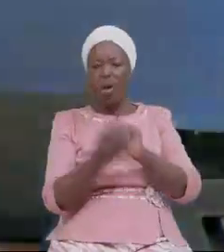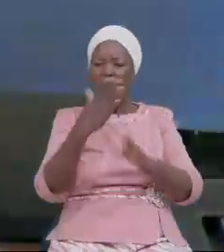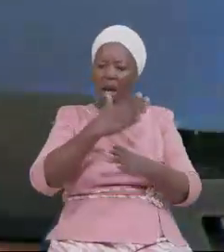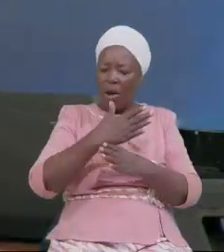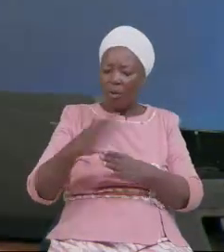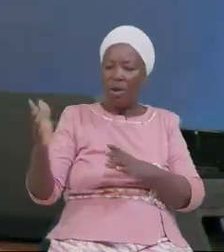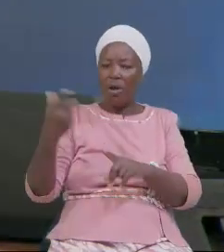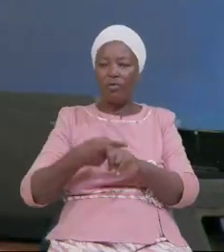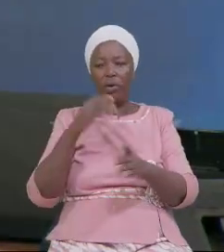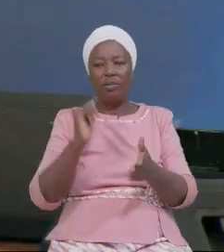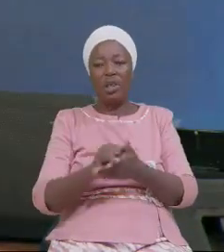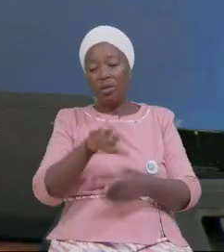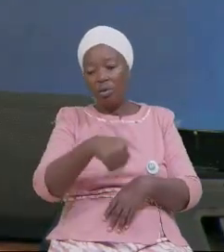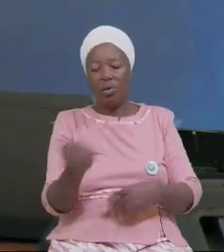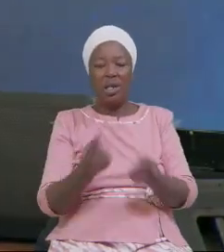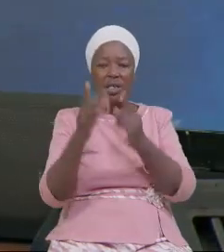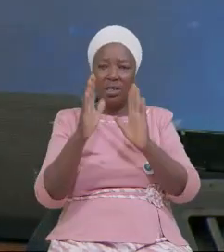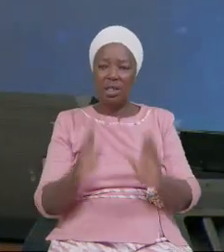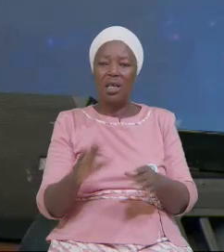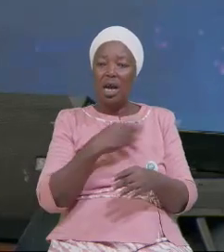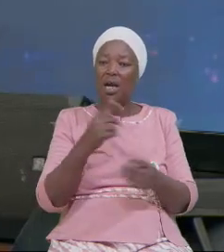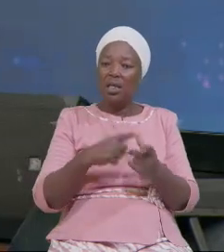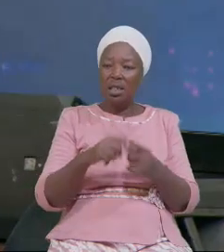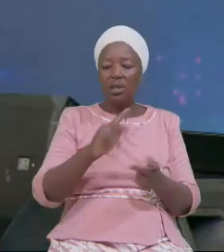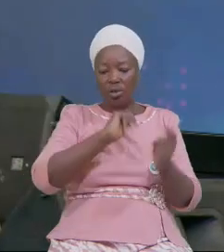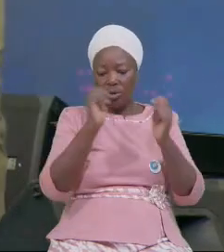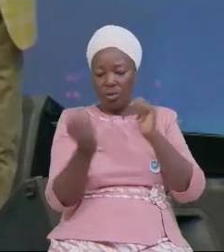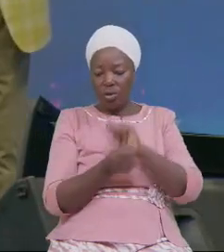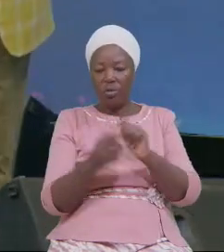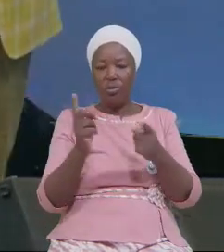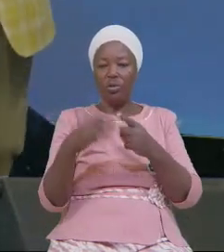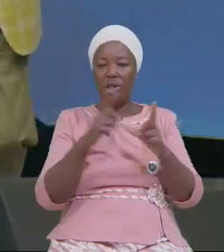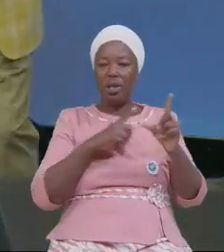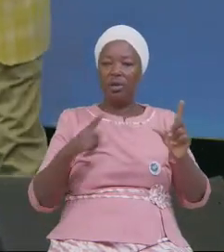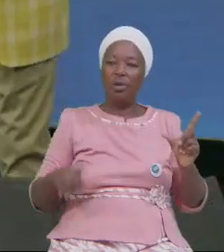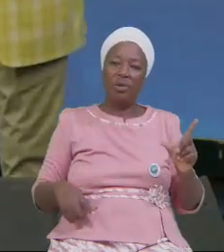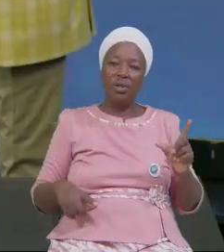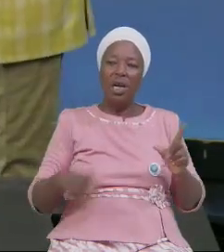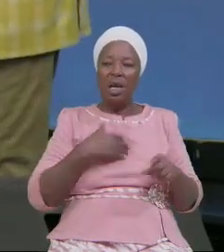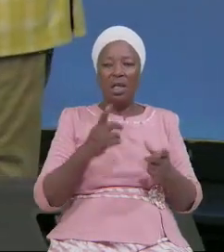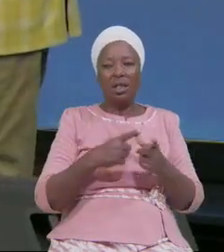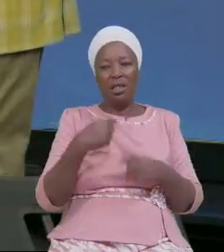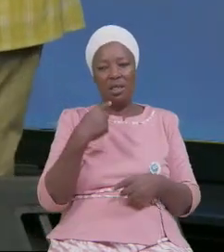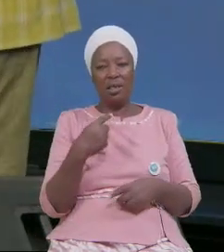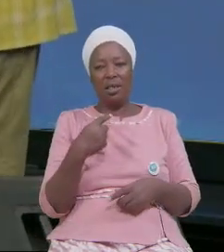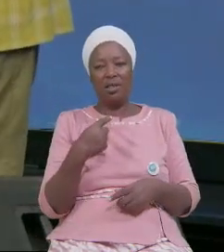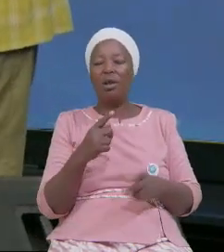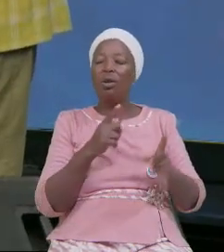other sinner, and then he turned to the Lord. And